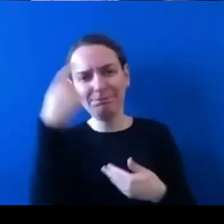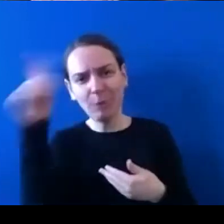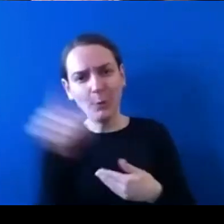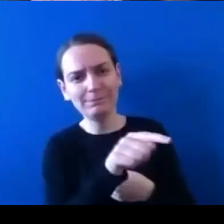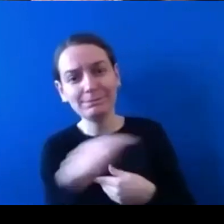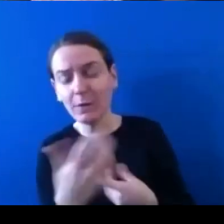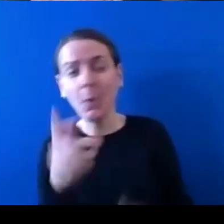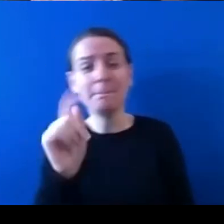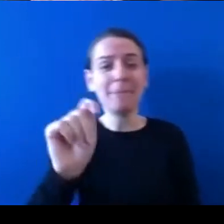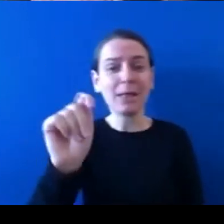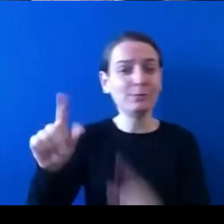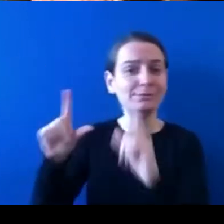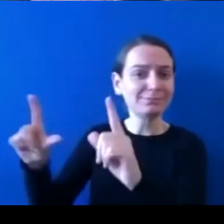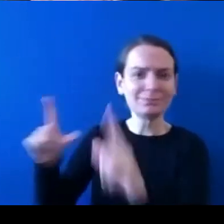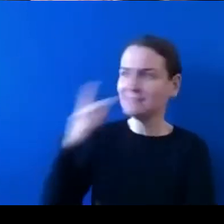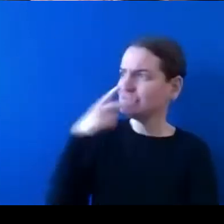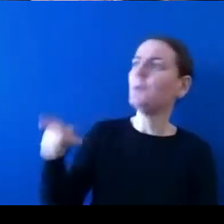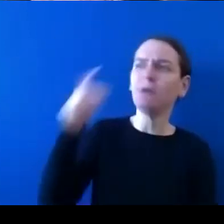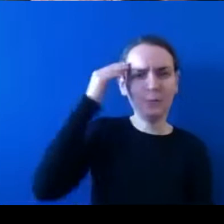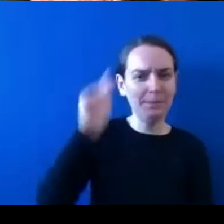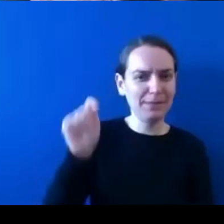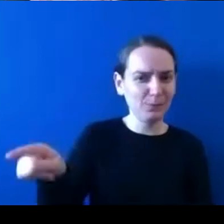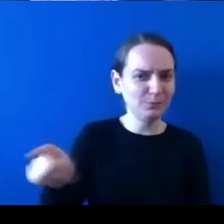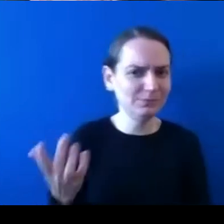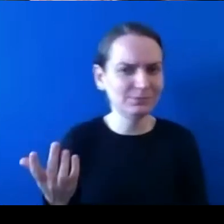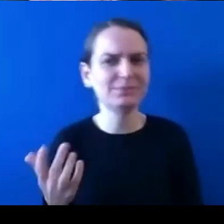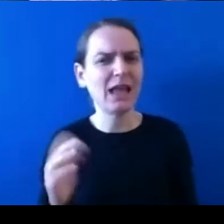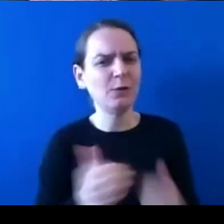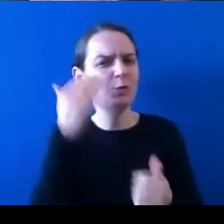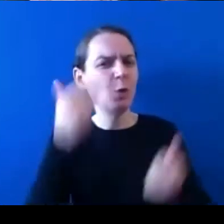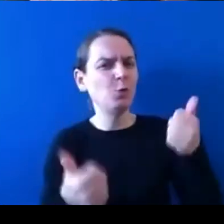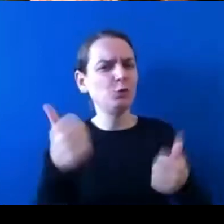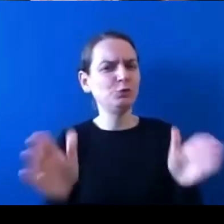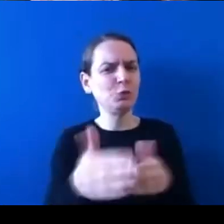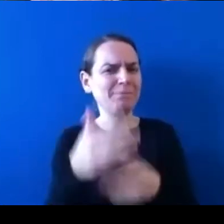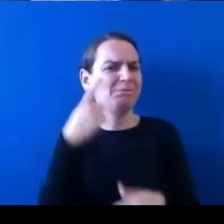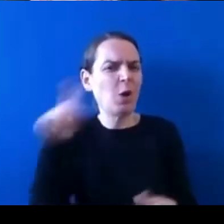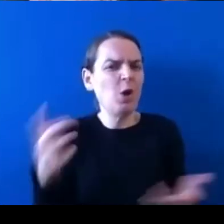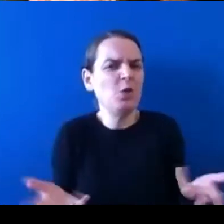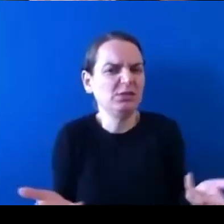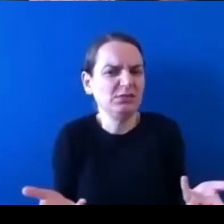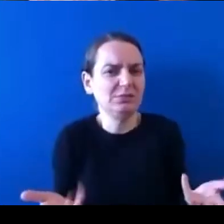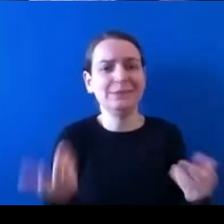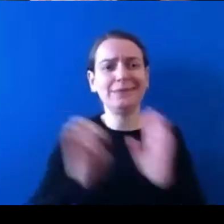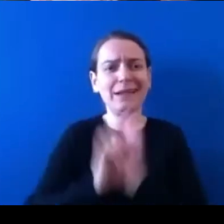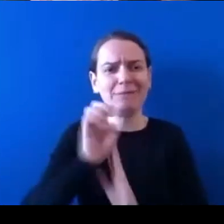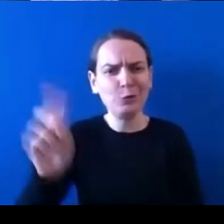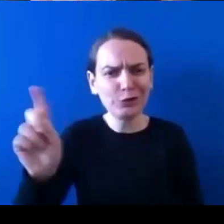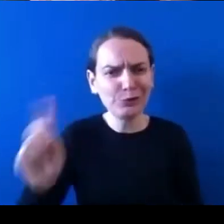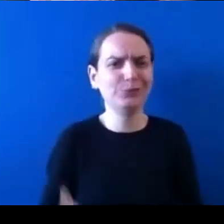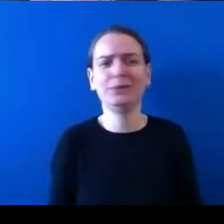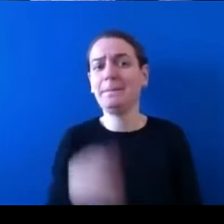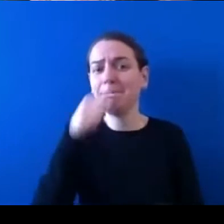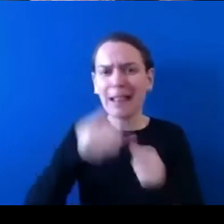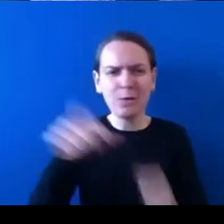bathrooms, label things in your laundry and your mailboxes. And you need to know how to get